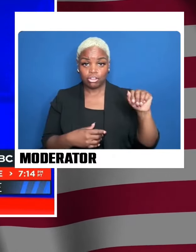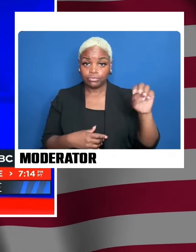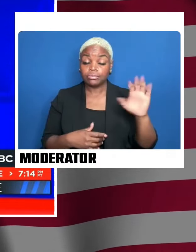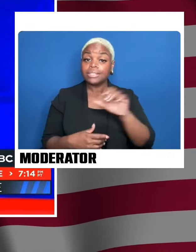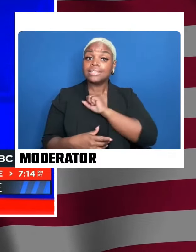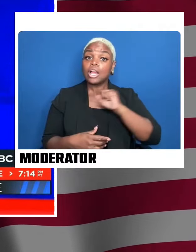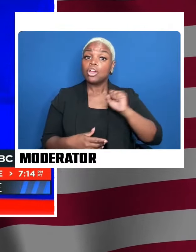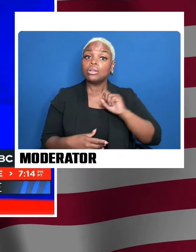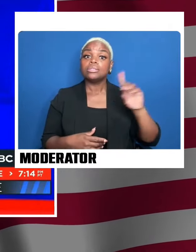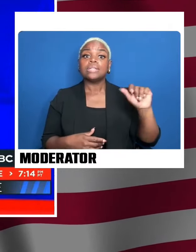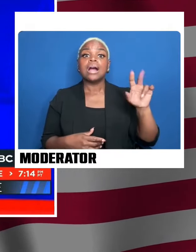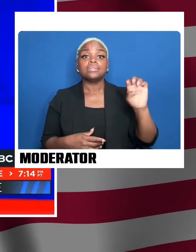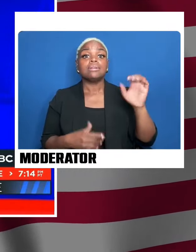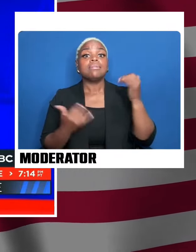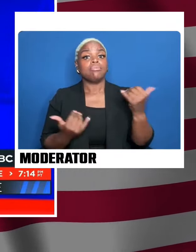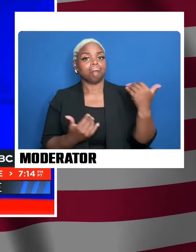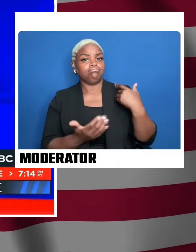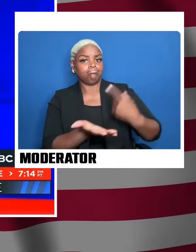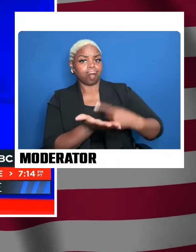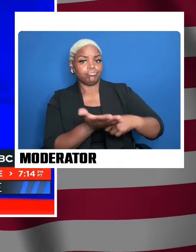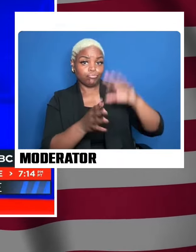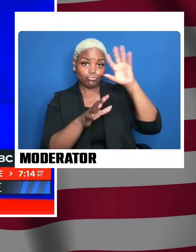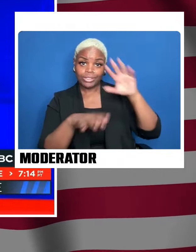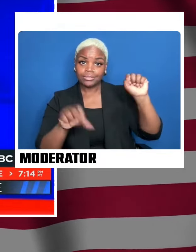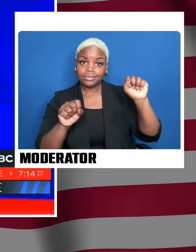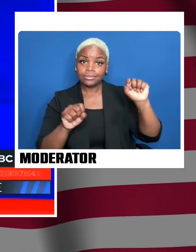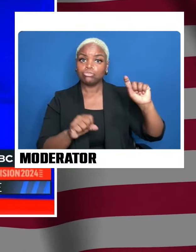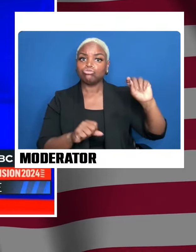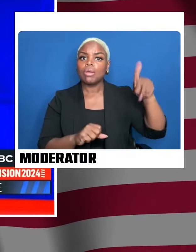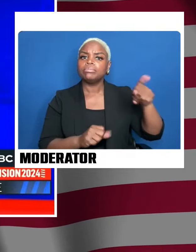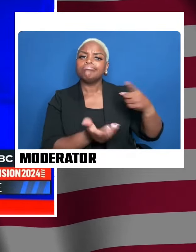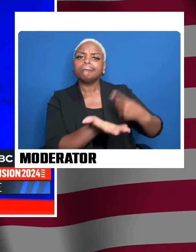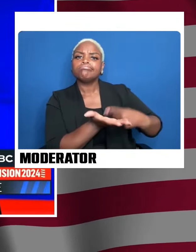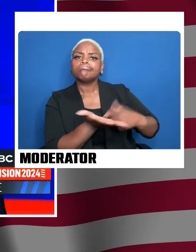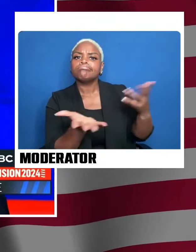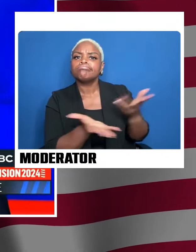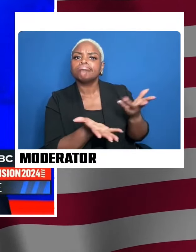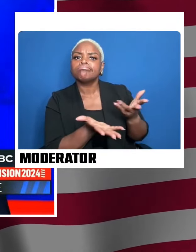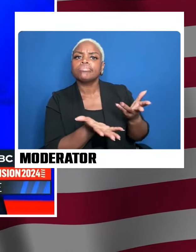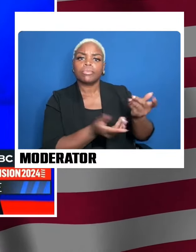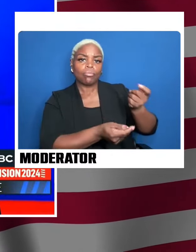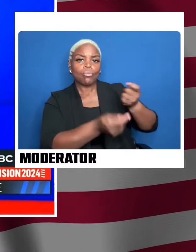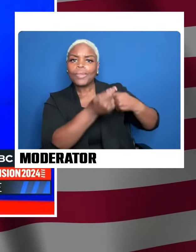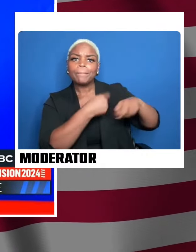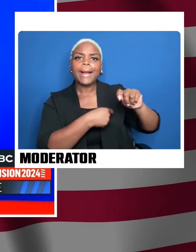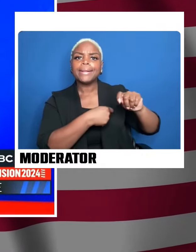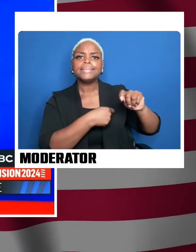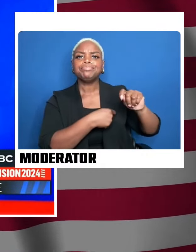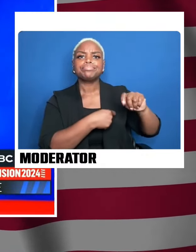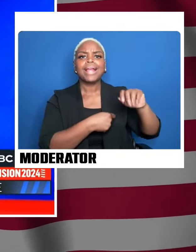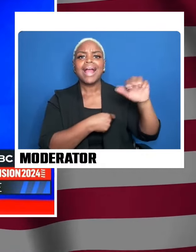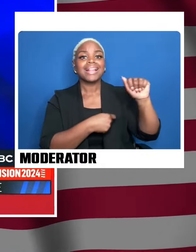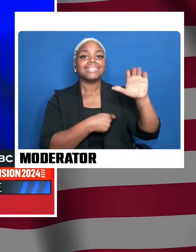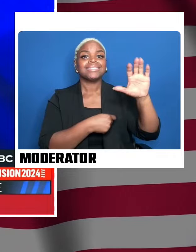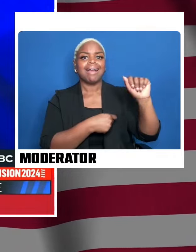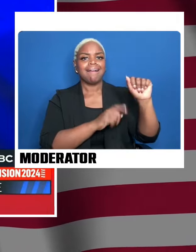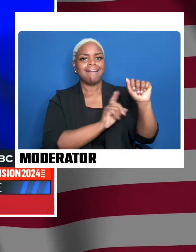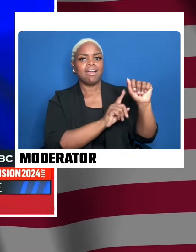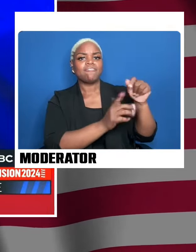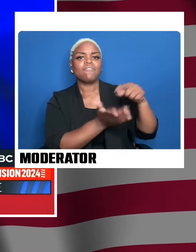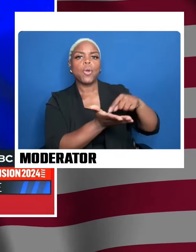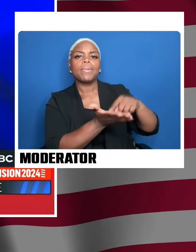Trump was asked about replacing the Affordable Care Act. In response, he said, "I have concepts of a plan."